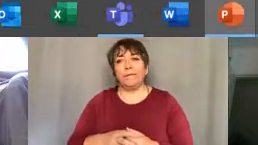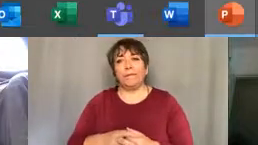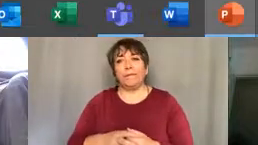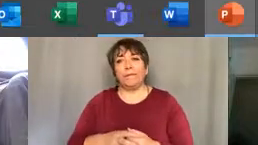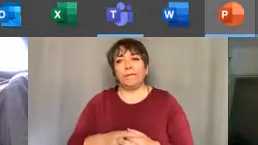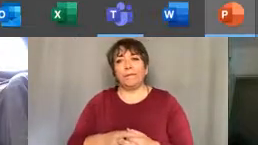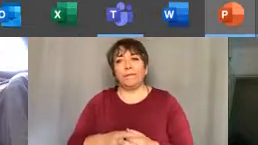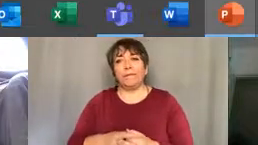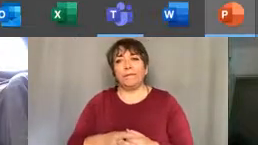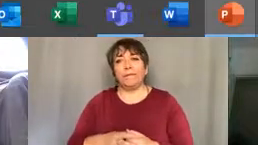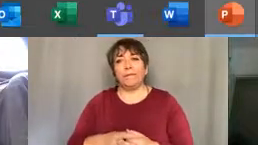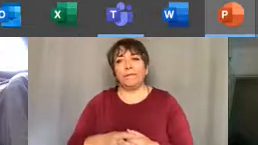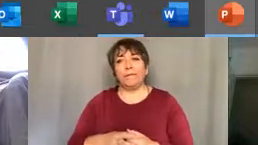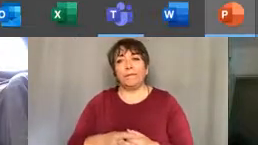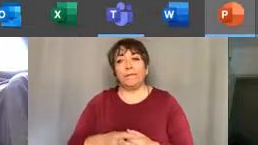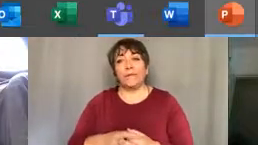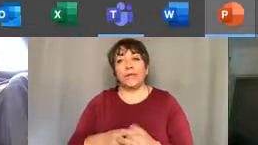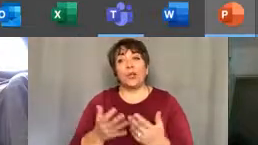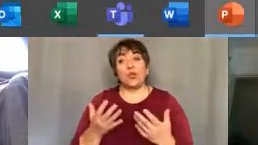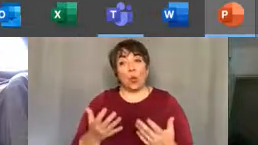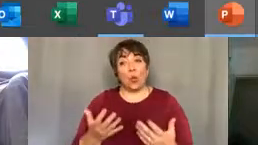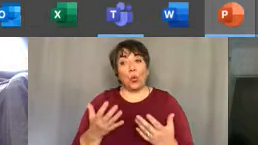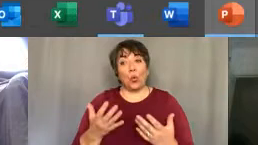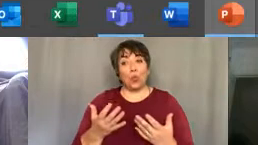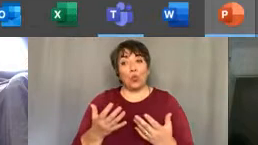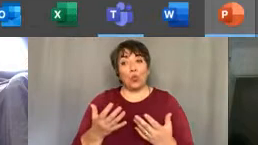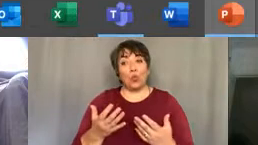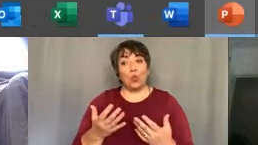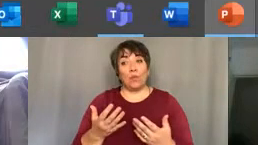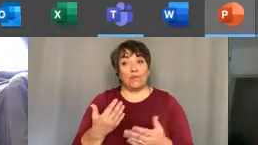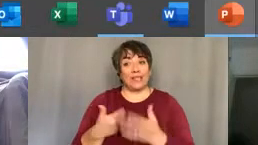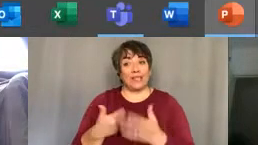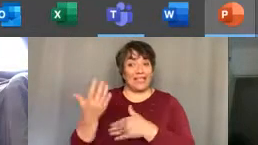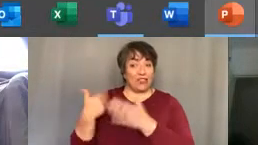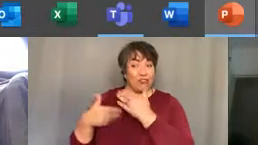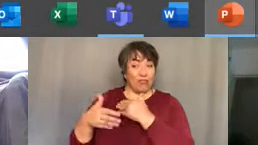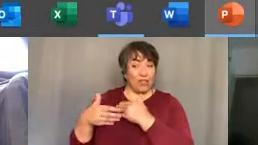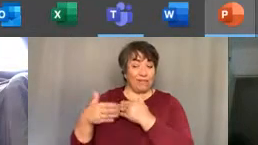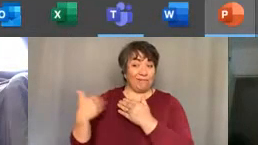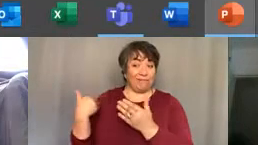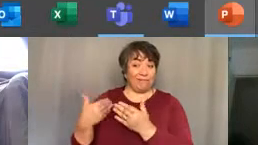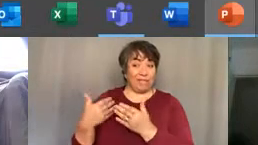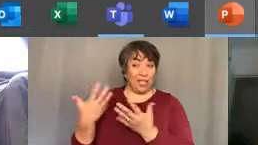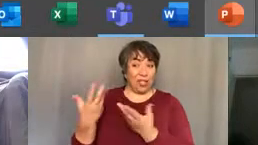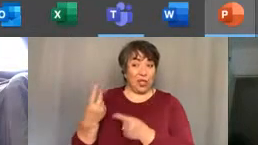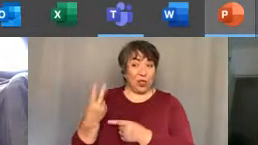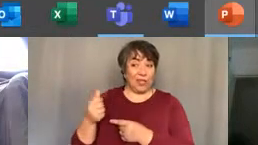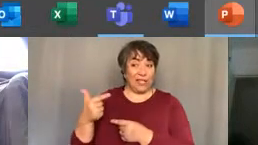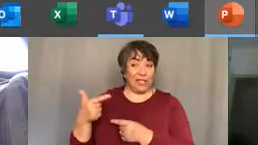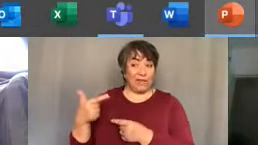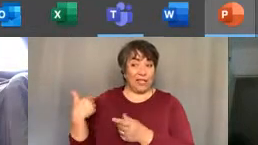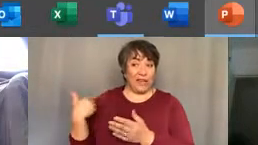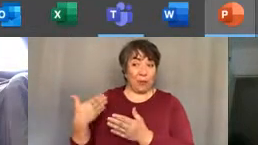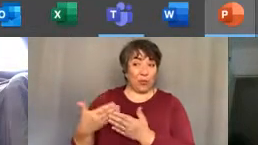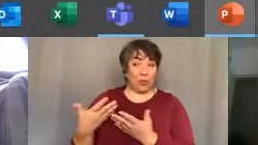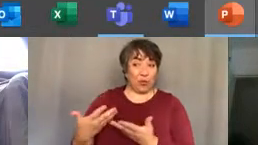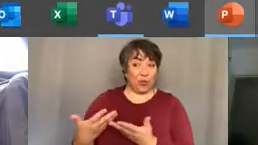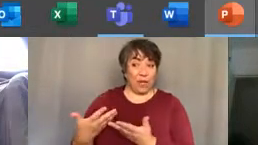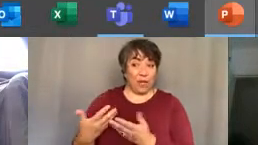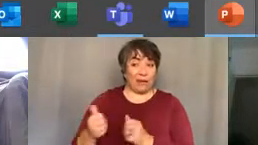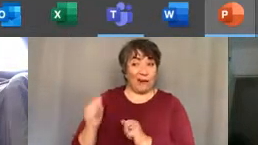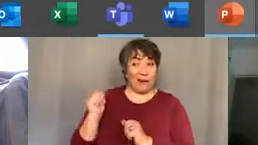So that's a bit of where we were 2017 to the beginning of last year. And then this is specifically looking at last year